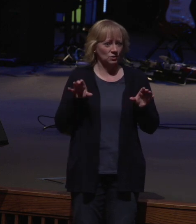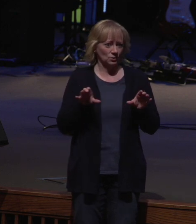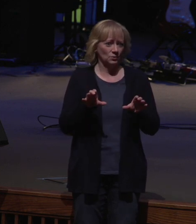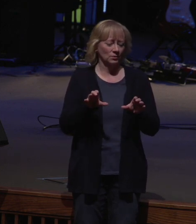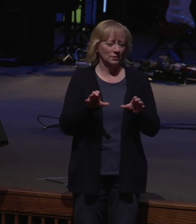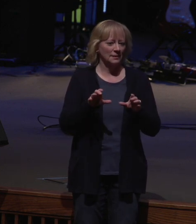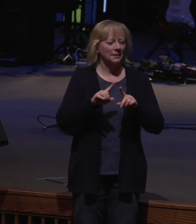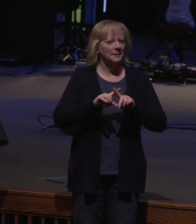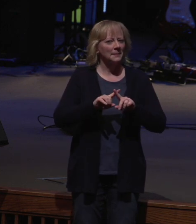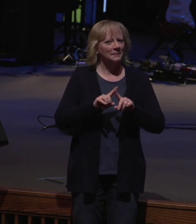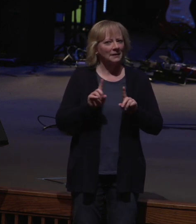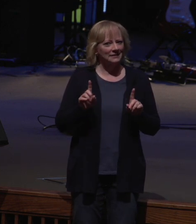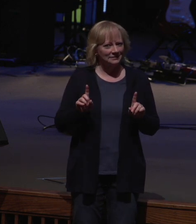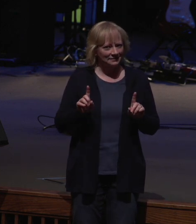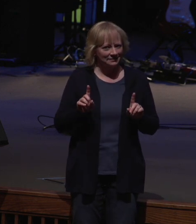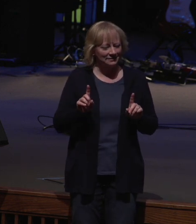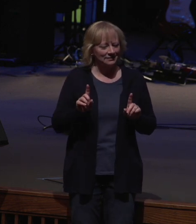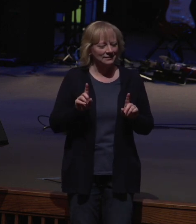But